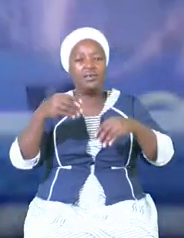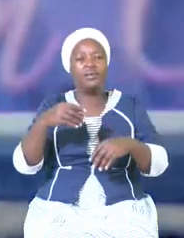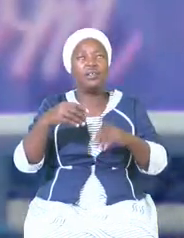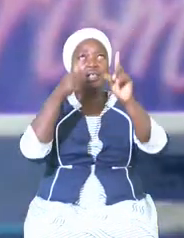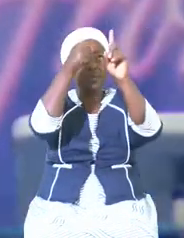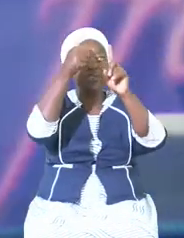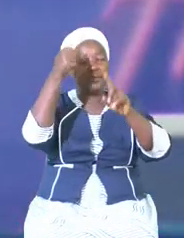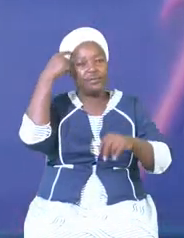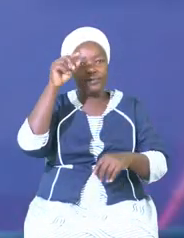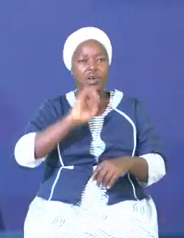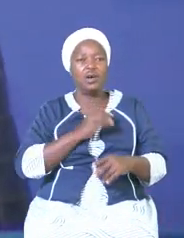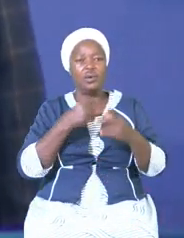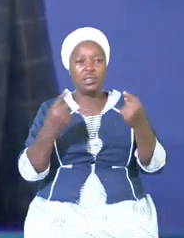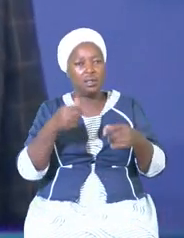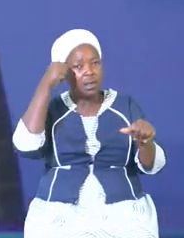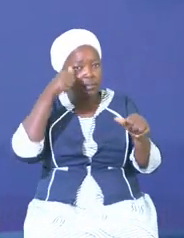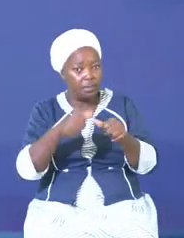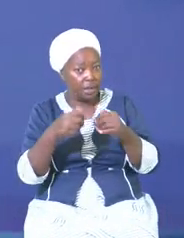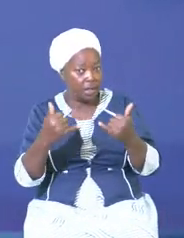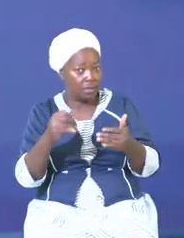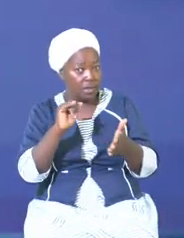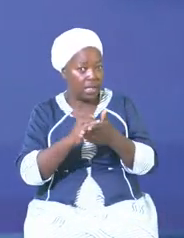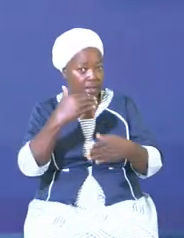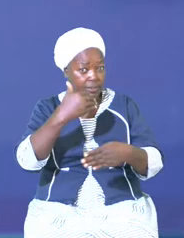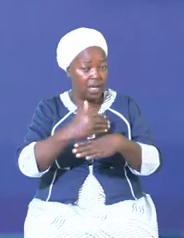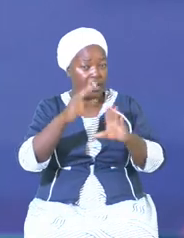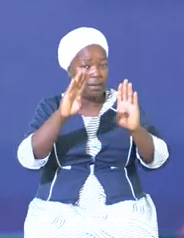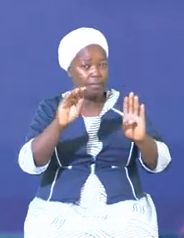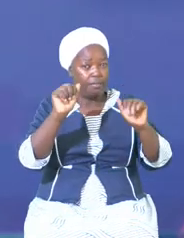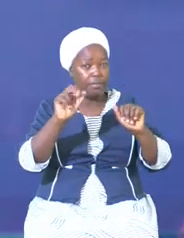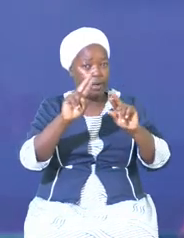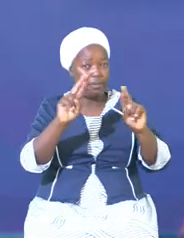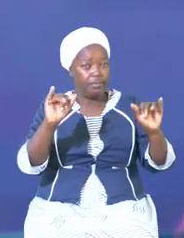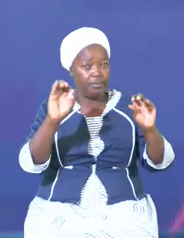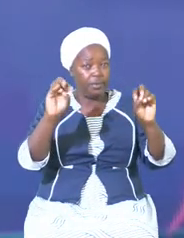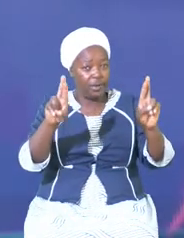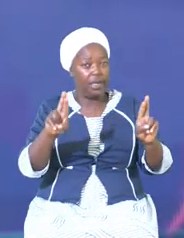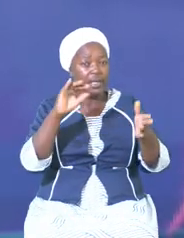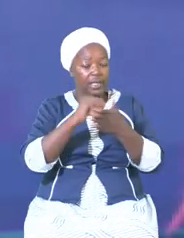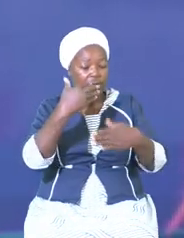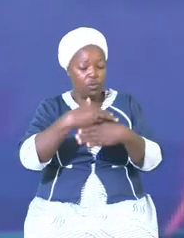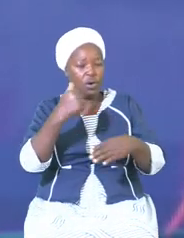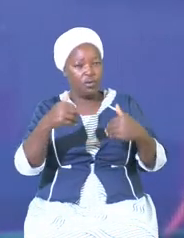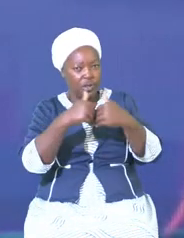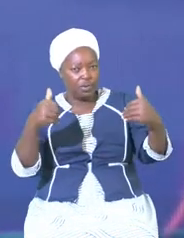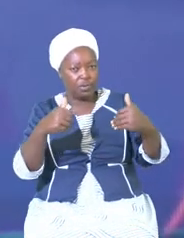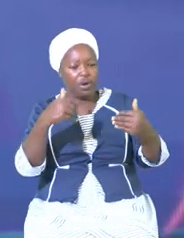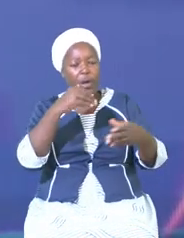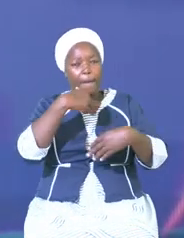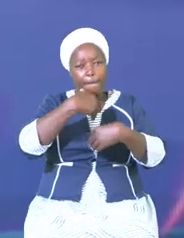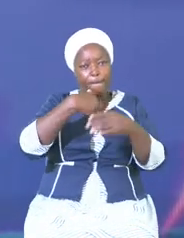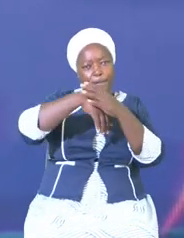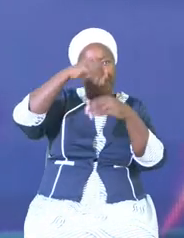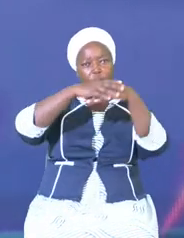now, that barrier, that wall of demarcation built by the blocks, by